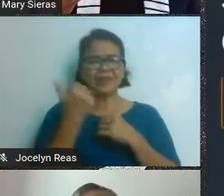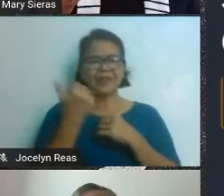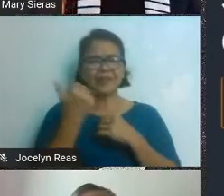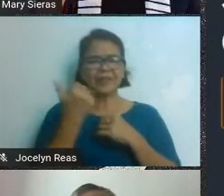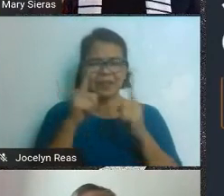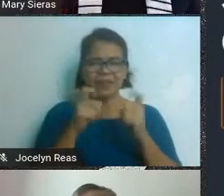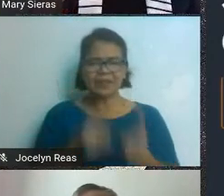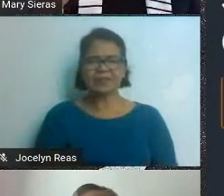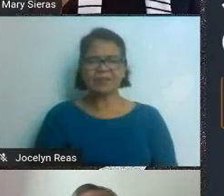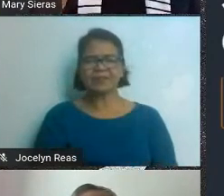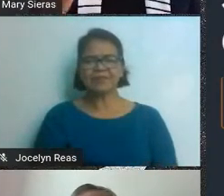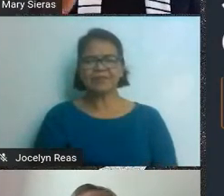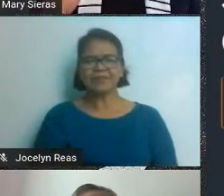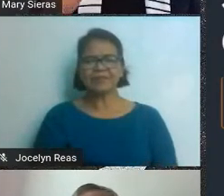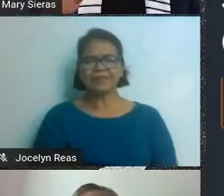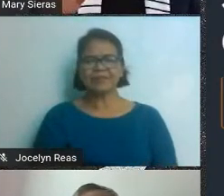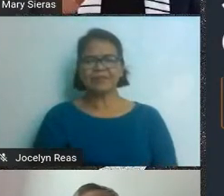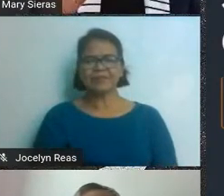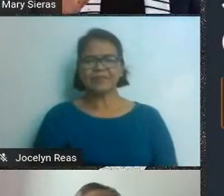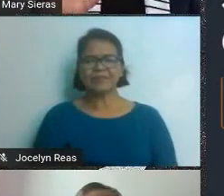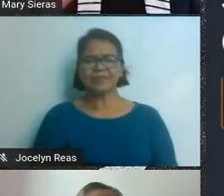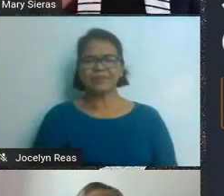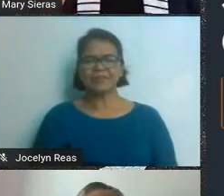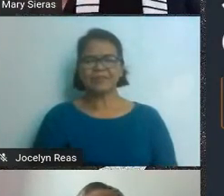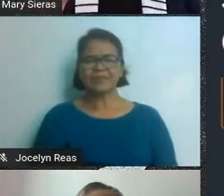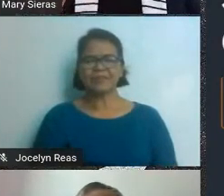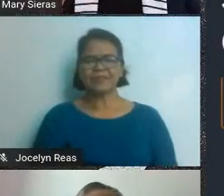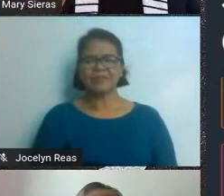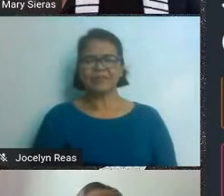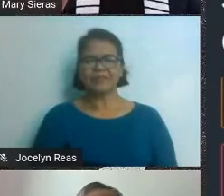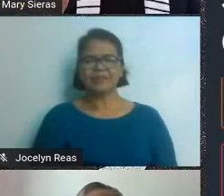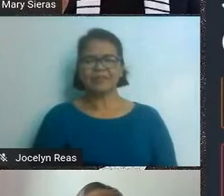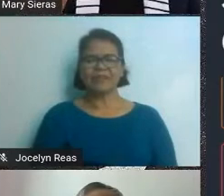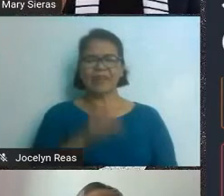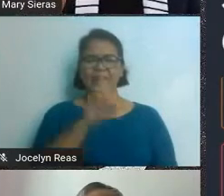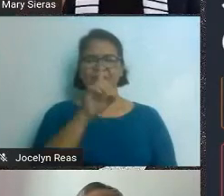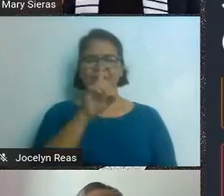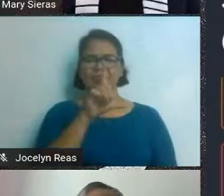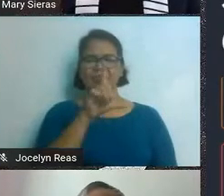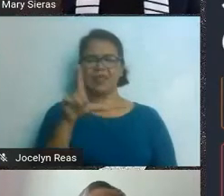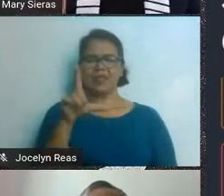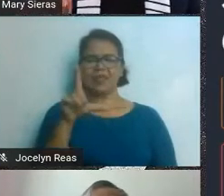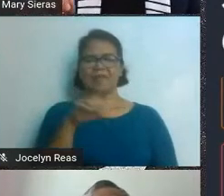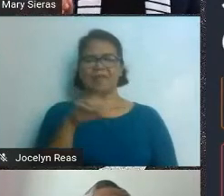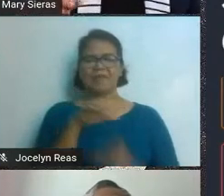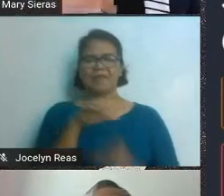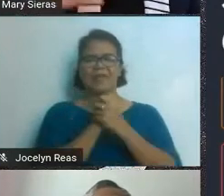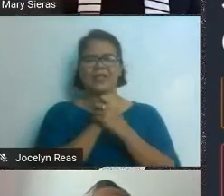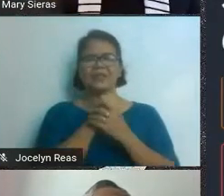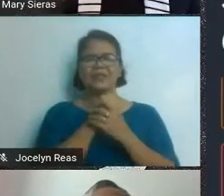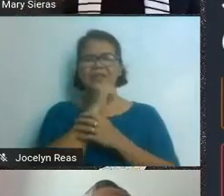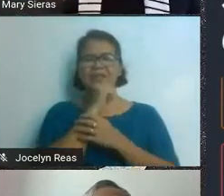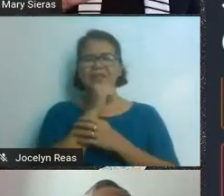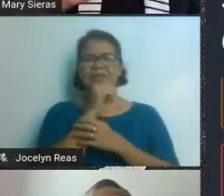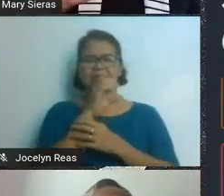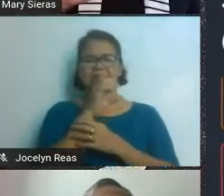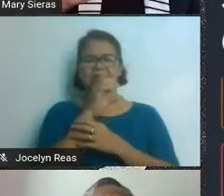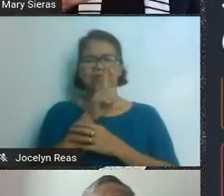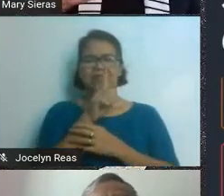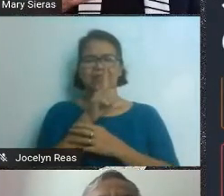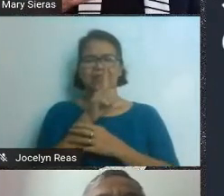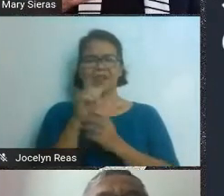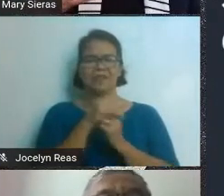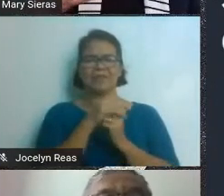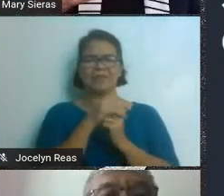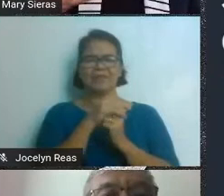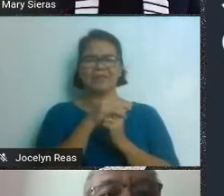na regarding DLL, di ba? So sabi nyo, wag muna yung DLL, grabe, parang daily naman. So baka pwedeng weekly kasi hindi naman